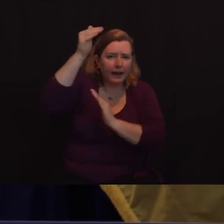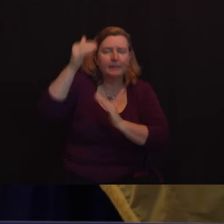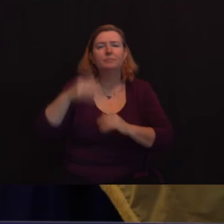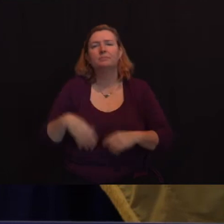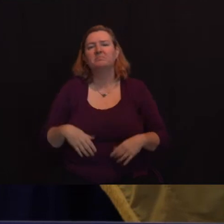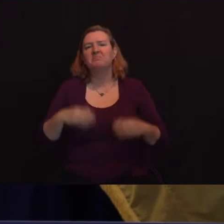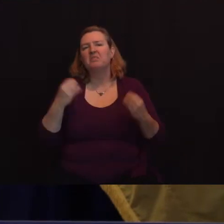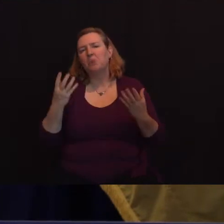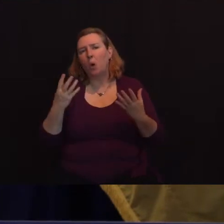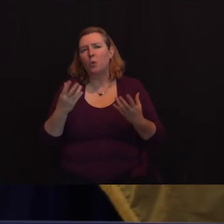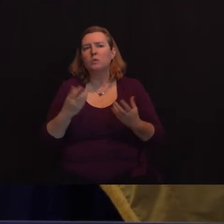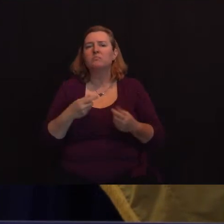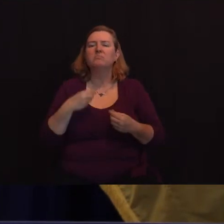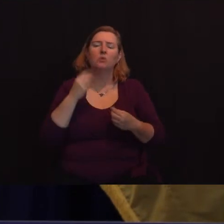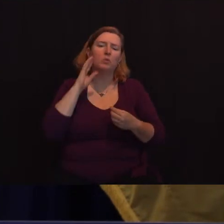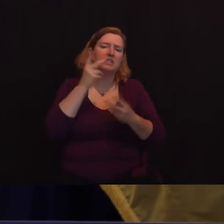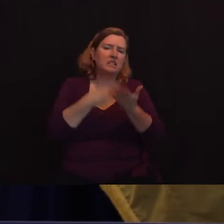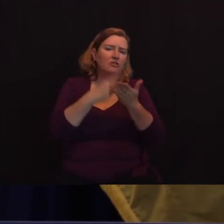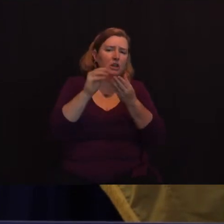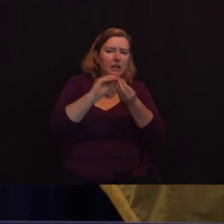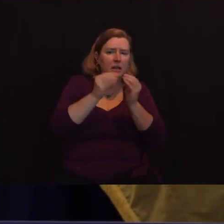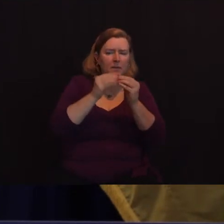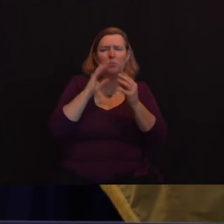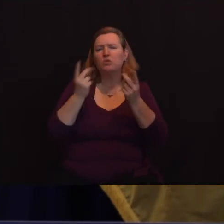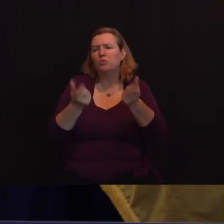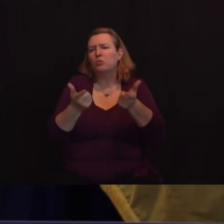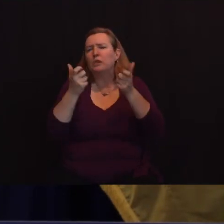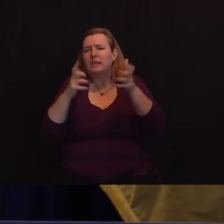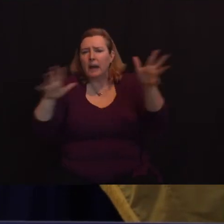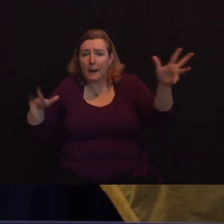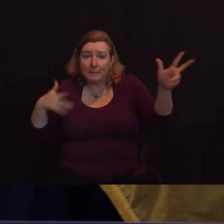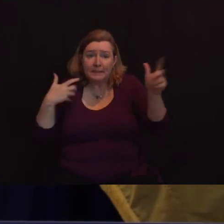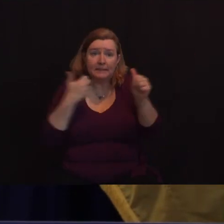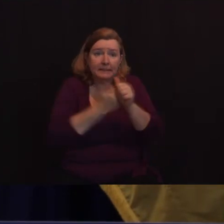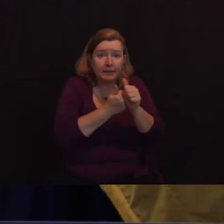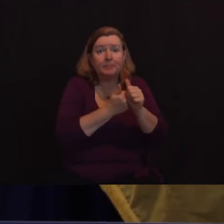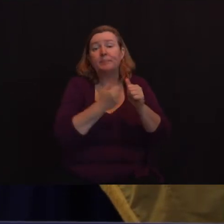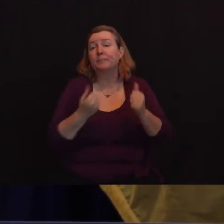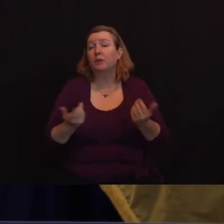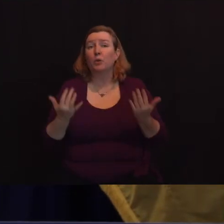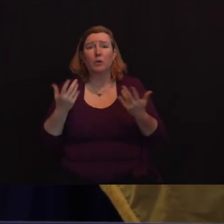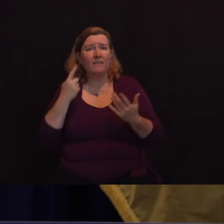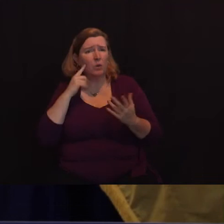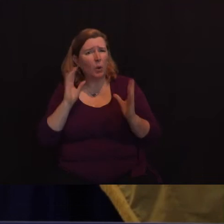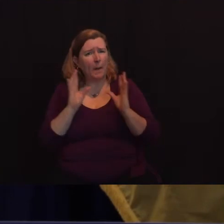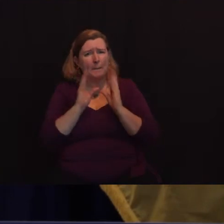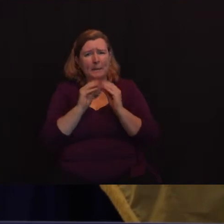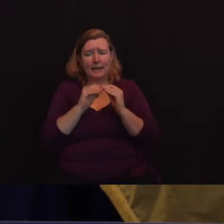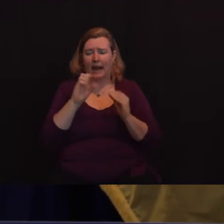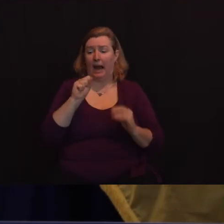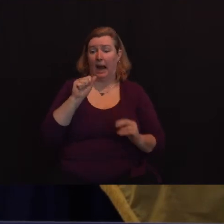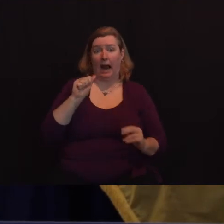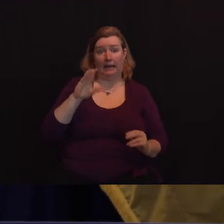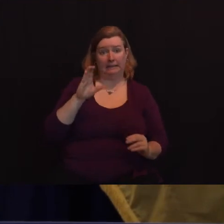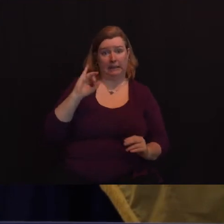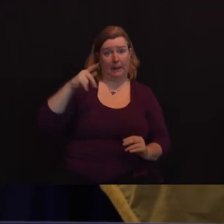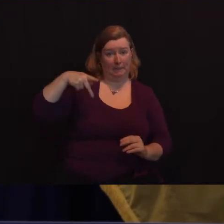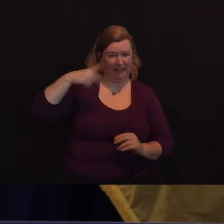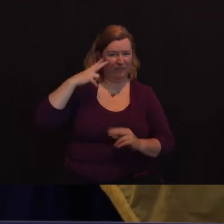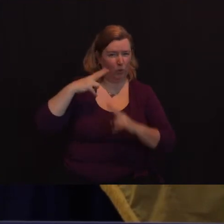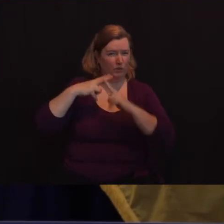updates, if we could. First, we are awaiting, Judy, I think today's meeting of the Advisory Committee on Immunization Practices, and